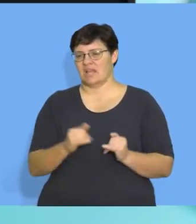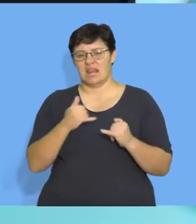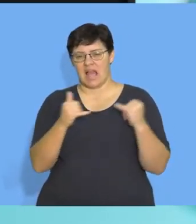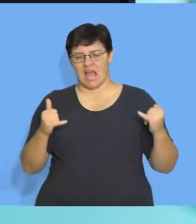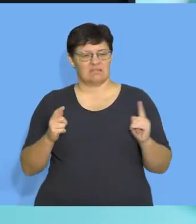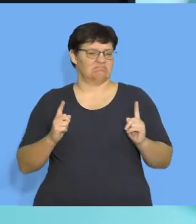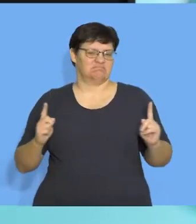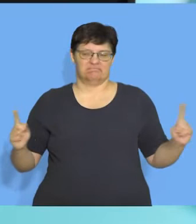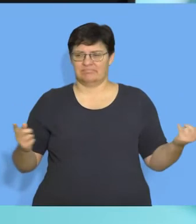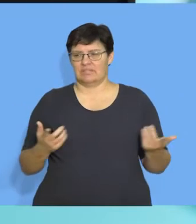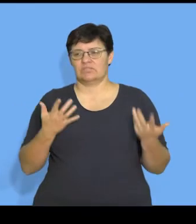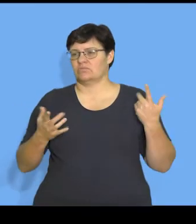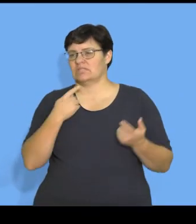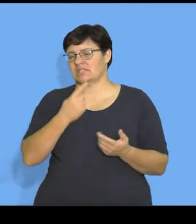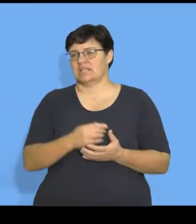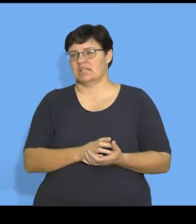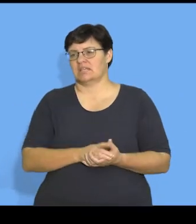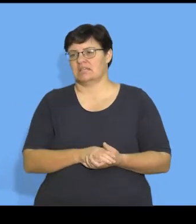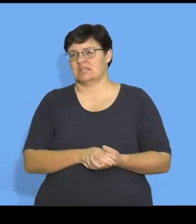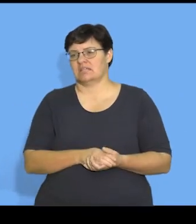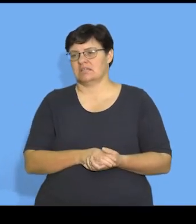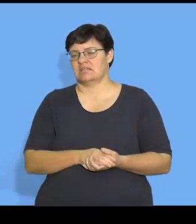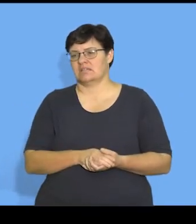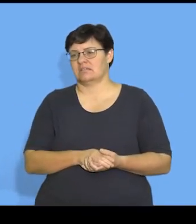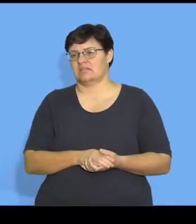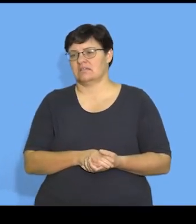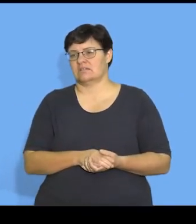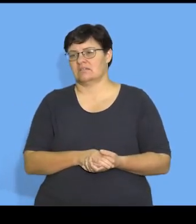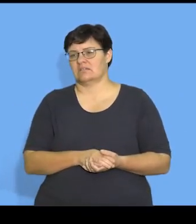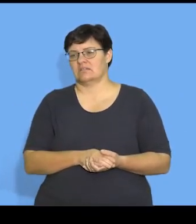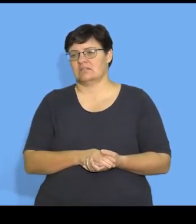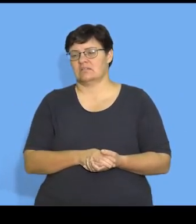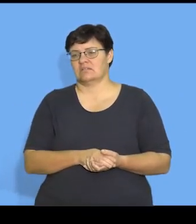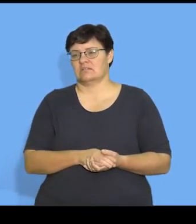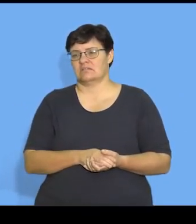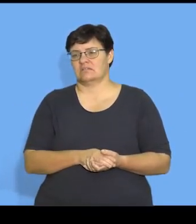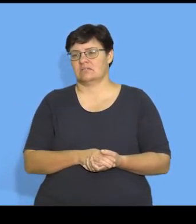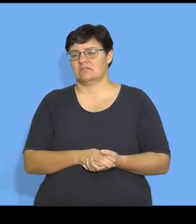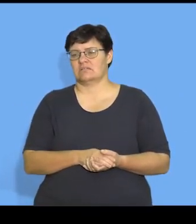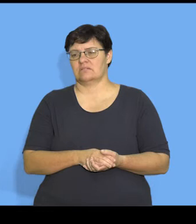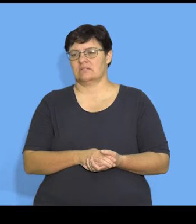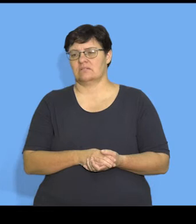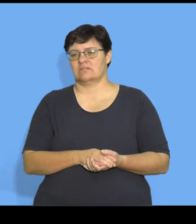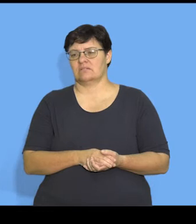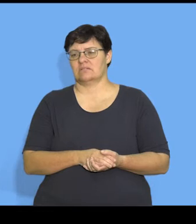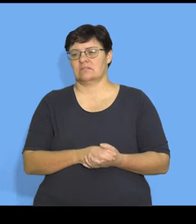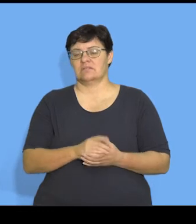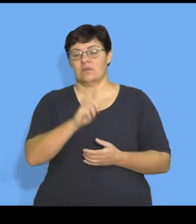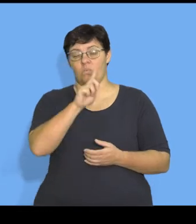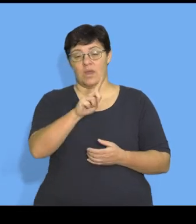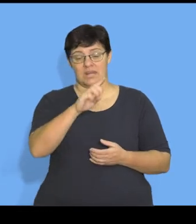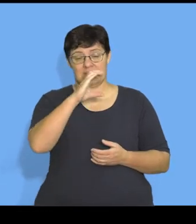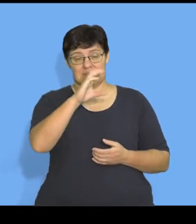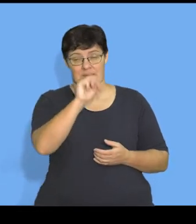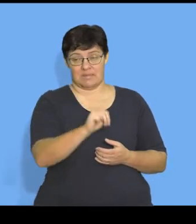So probably what we would do is we'd rather go, no, I'm lying, I would go 1